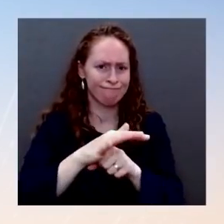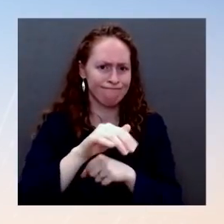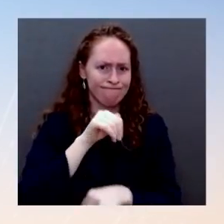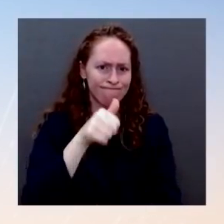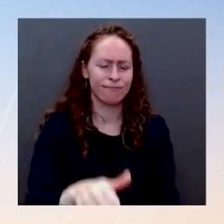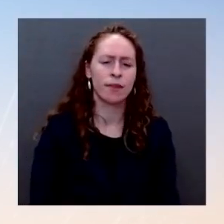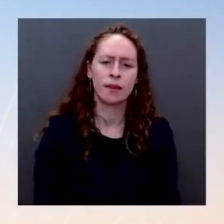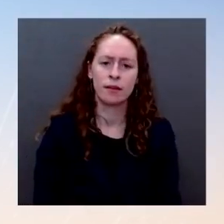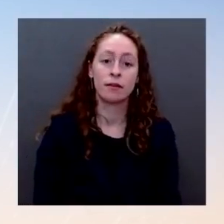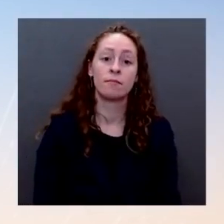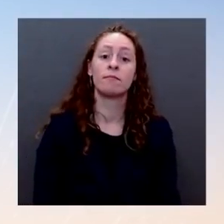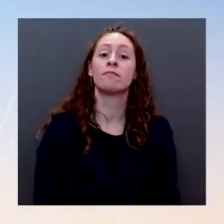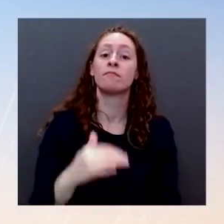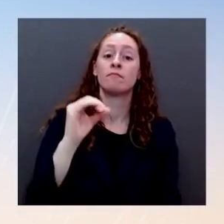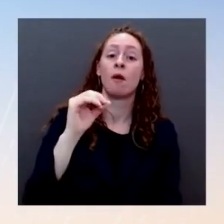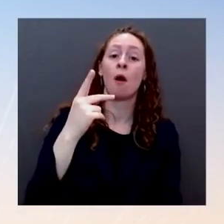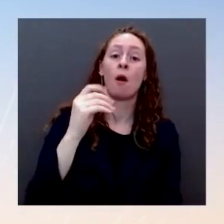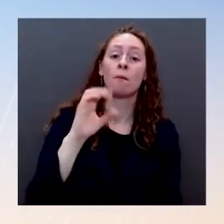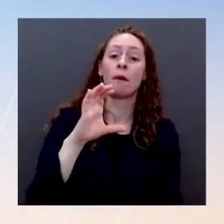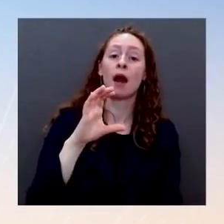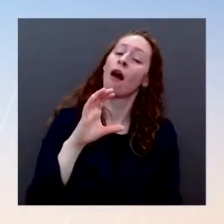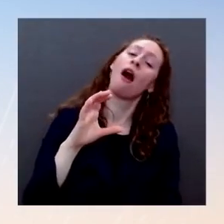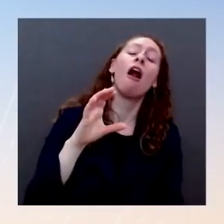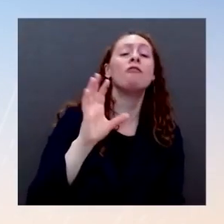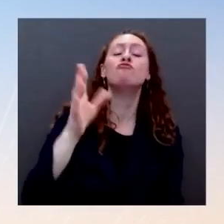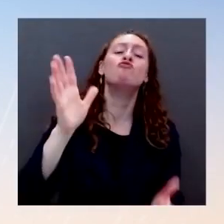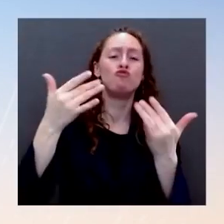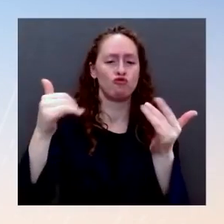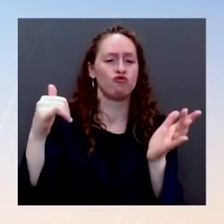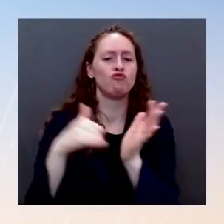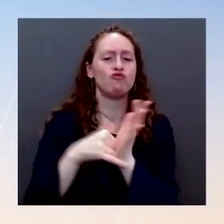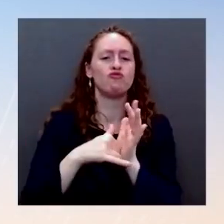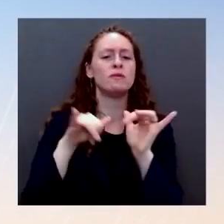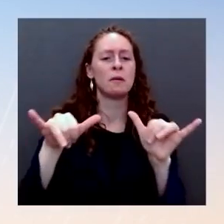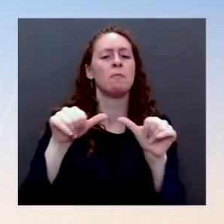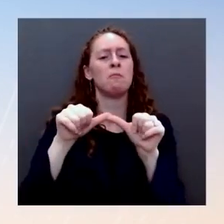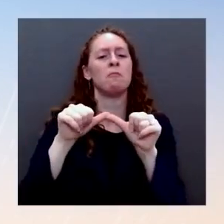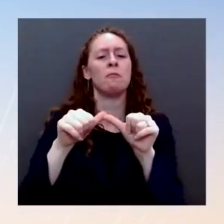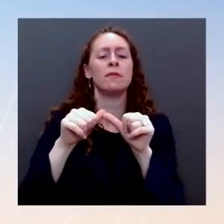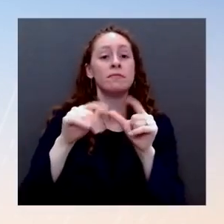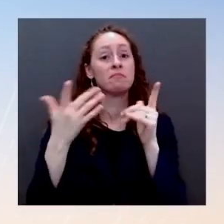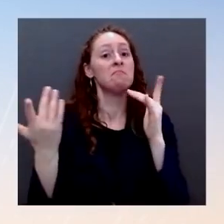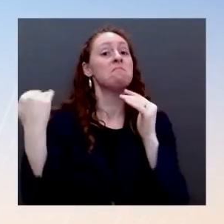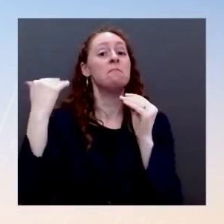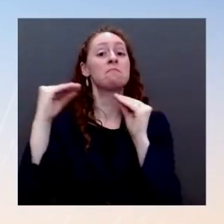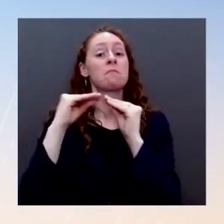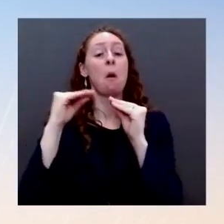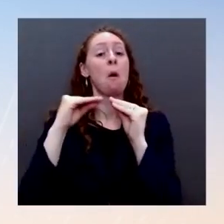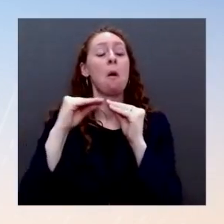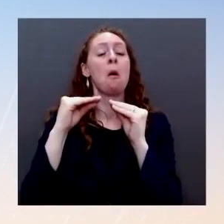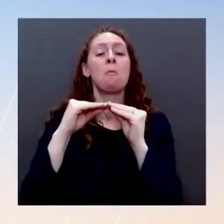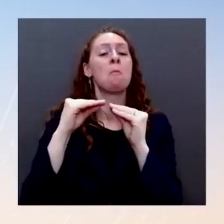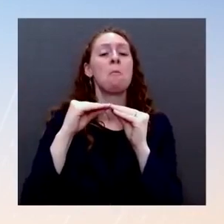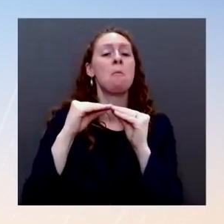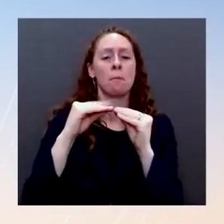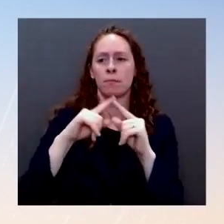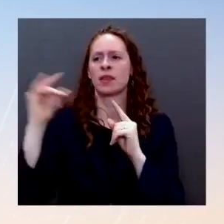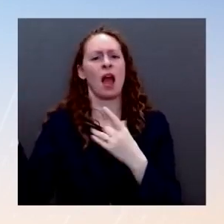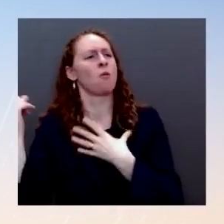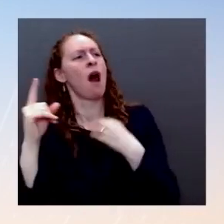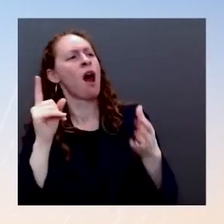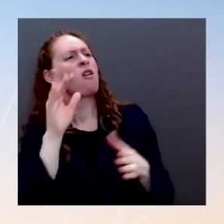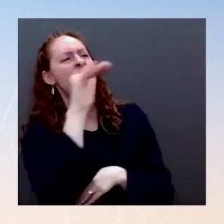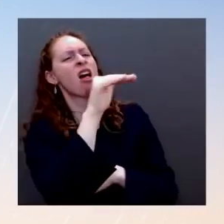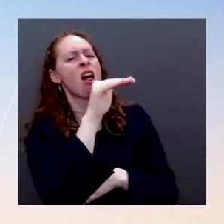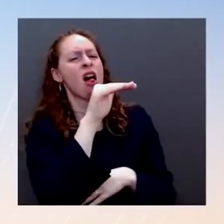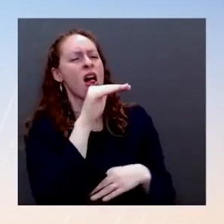production increase. Why is the White House's reaction different this time? Well, I would say first, since you gave me the opportunity,